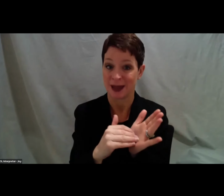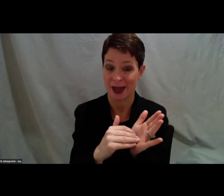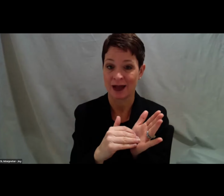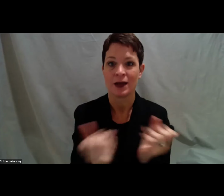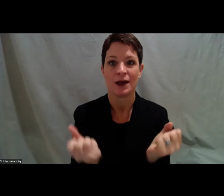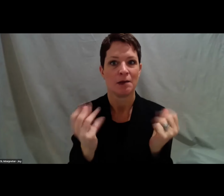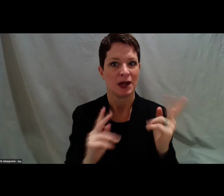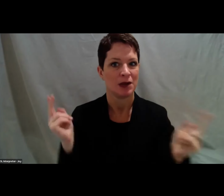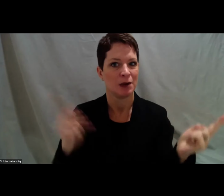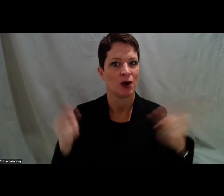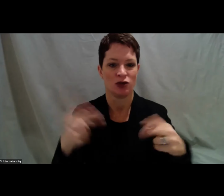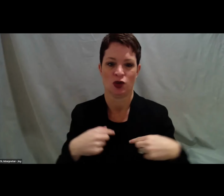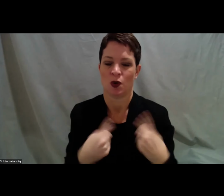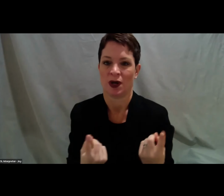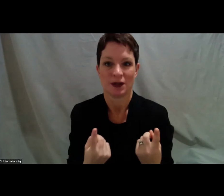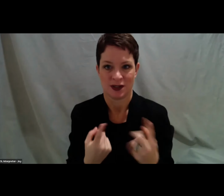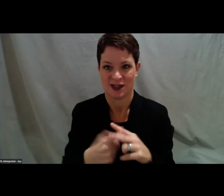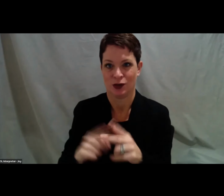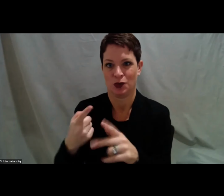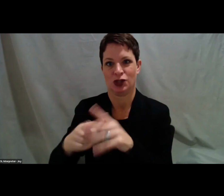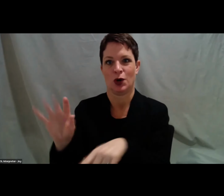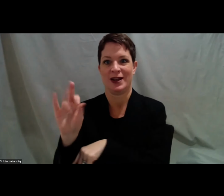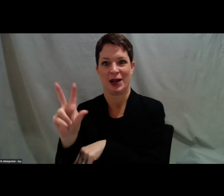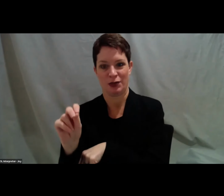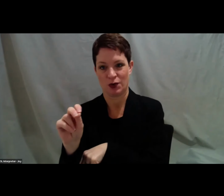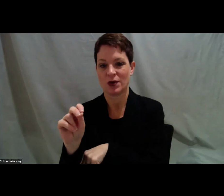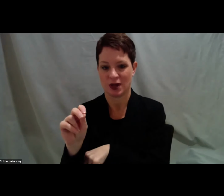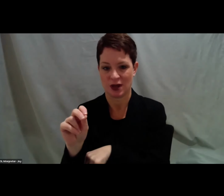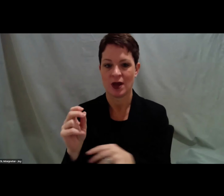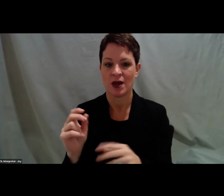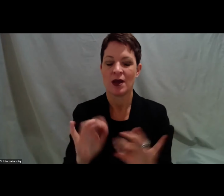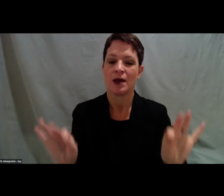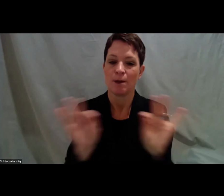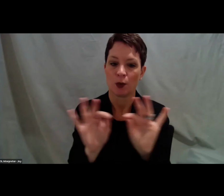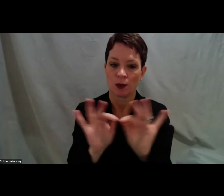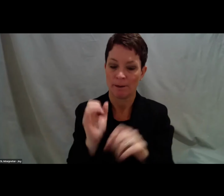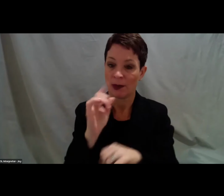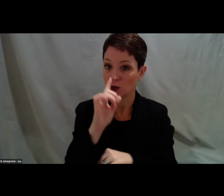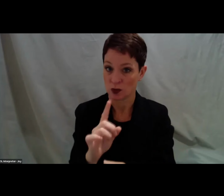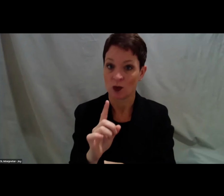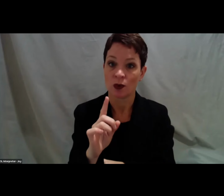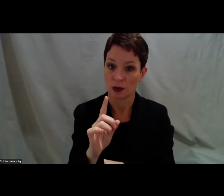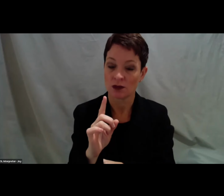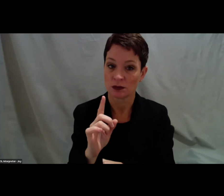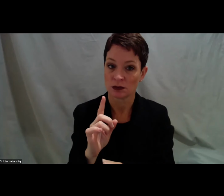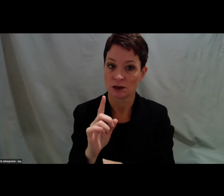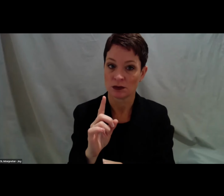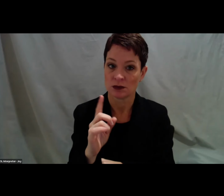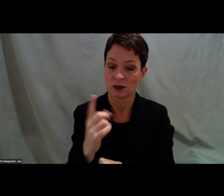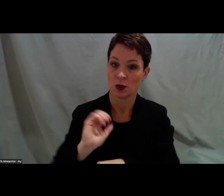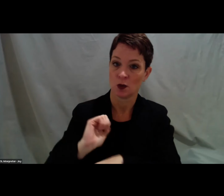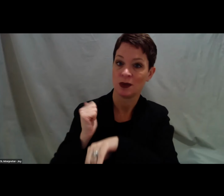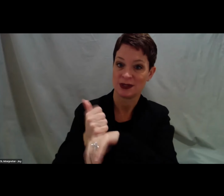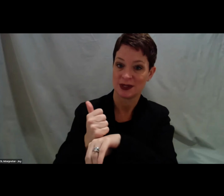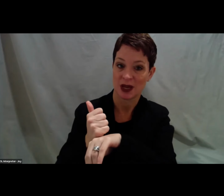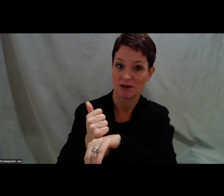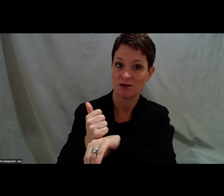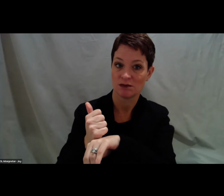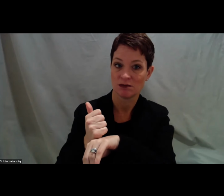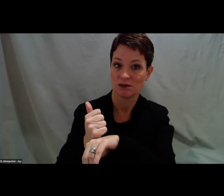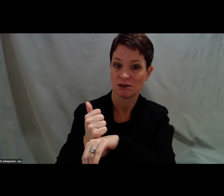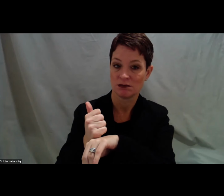lot of people join us since the start, and again, want to make sure that we set